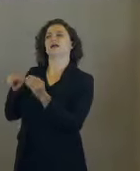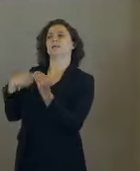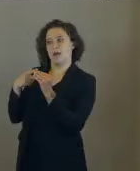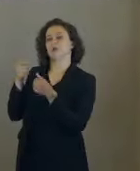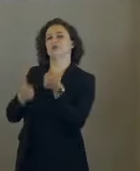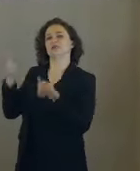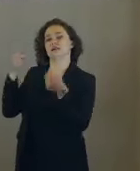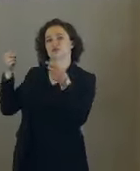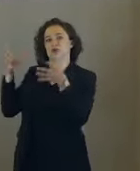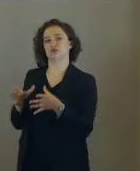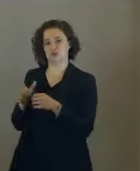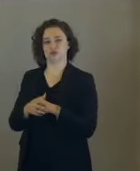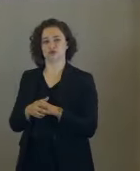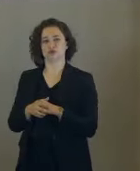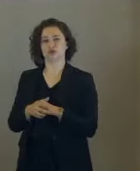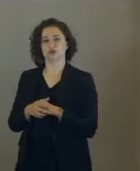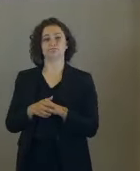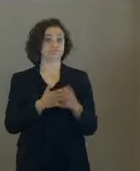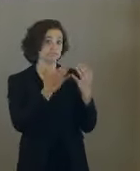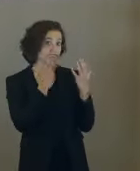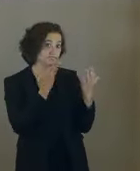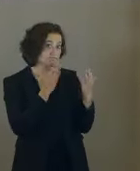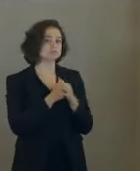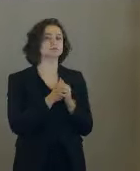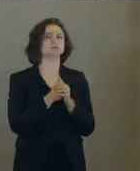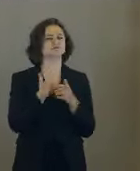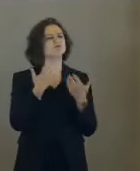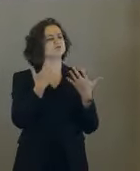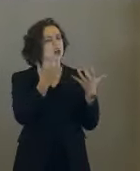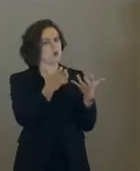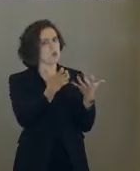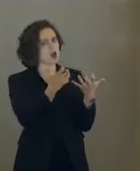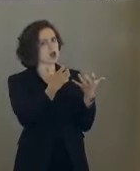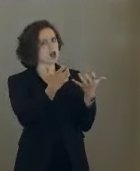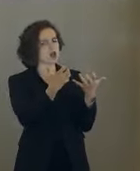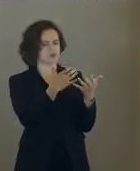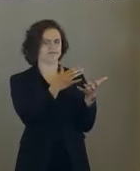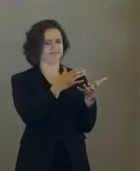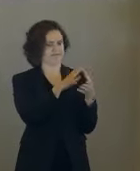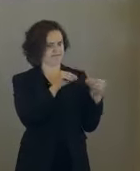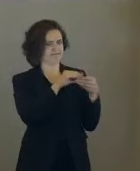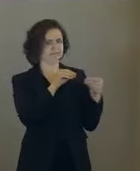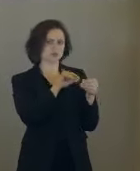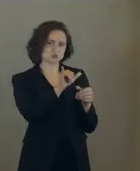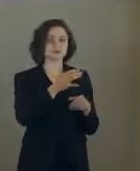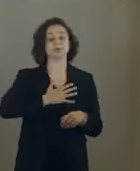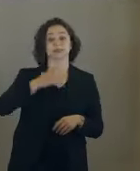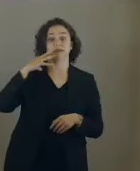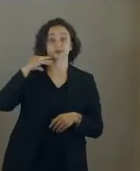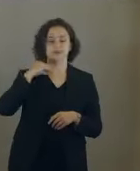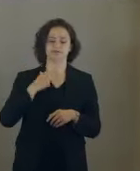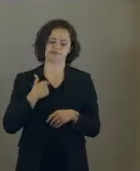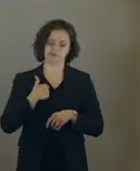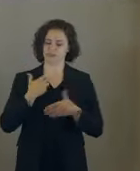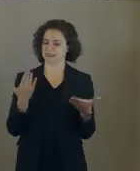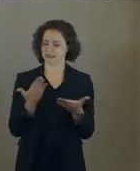the executive director. Thank you, Commissioner Roberson. Matter of fact, let me echo that as well. My experience, granted, I've been here a couple of